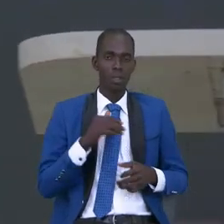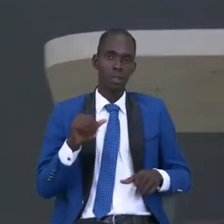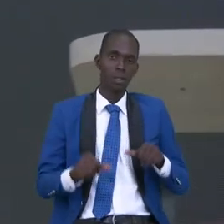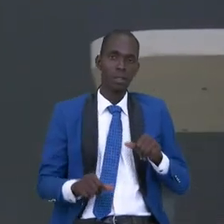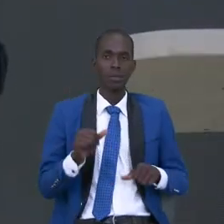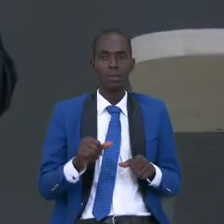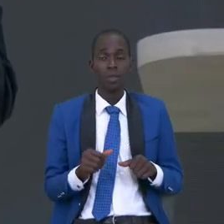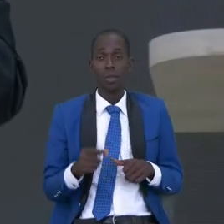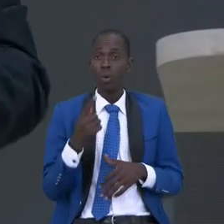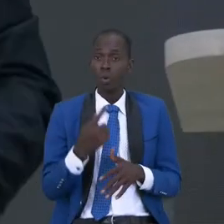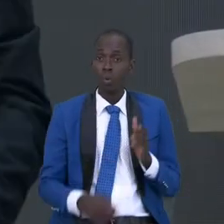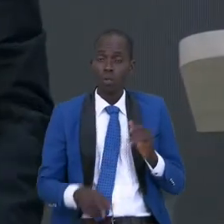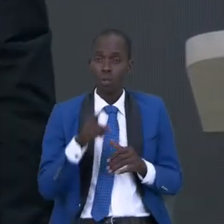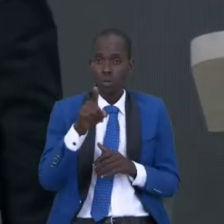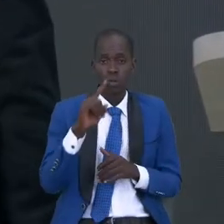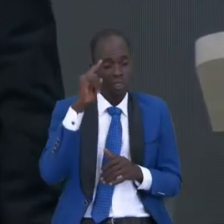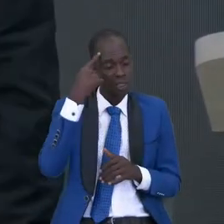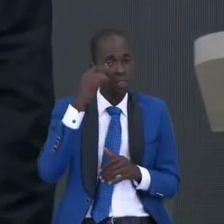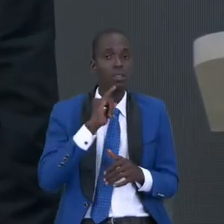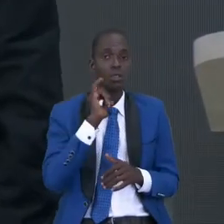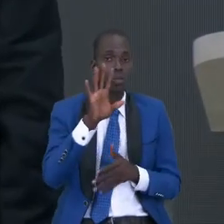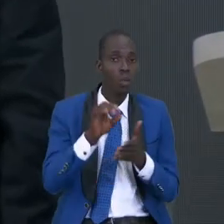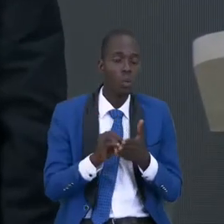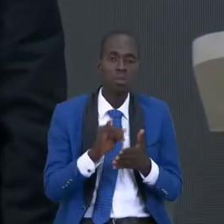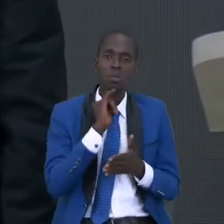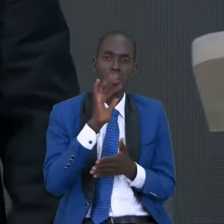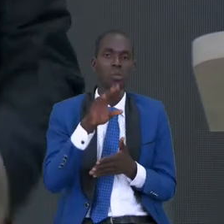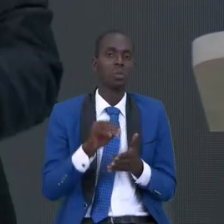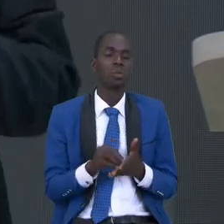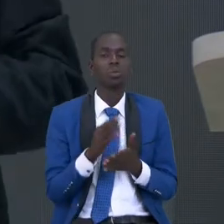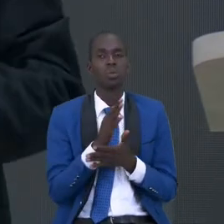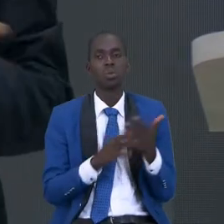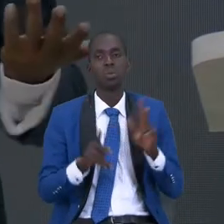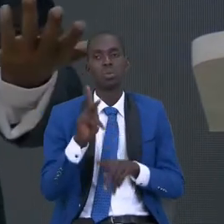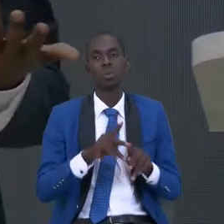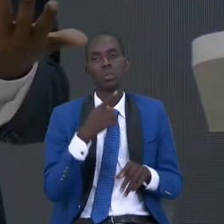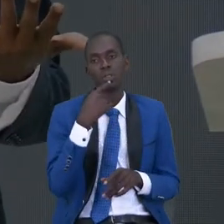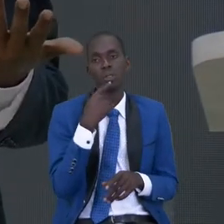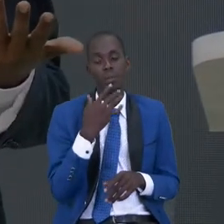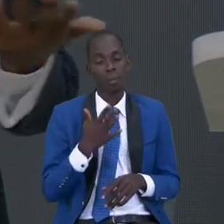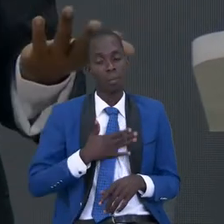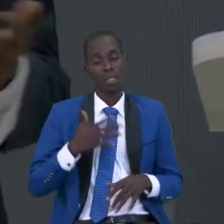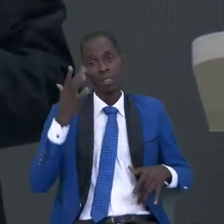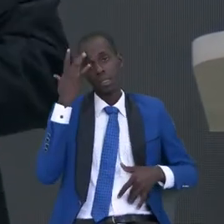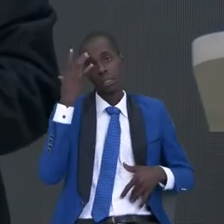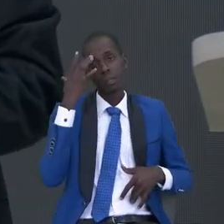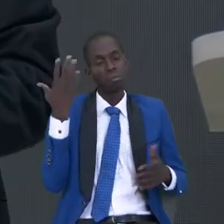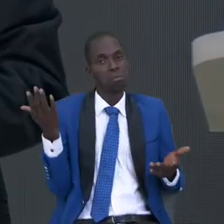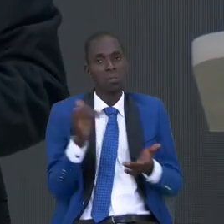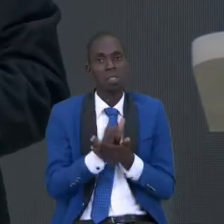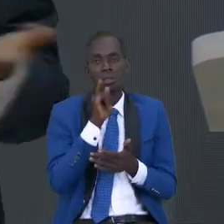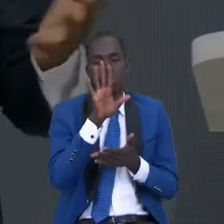you claim as yours, it's yours. Some people say, my sickness, that's what you are